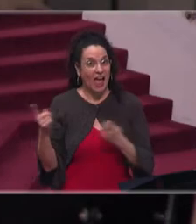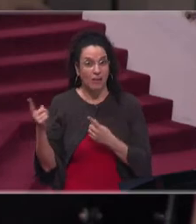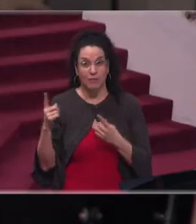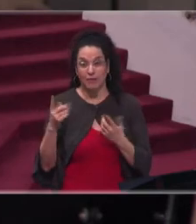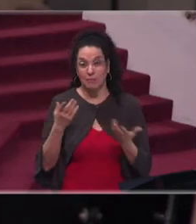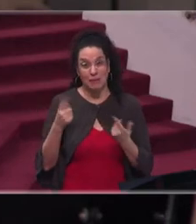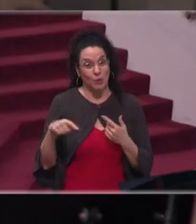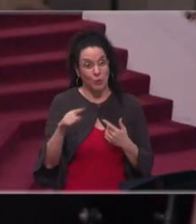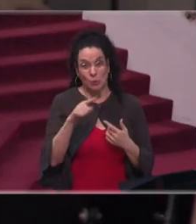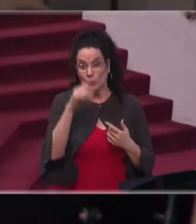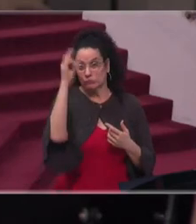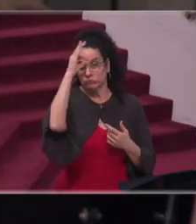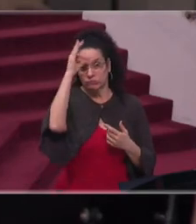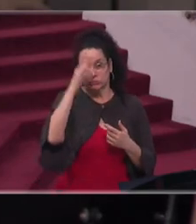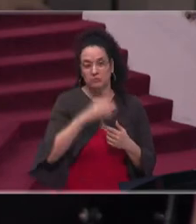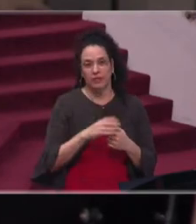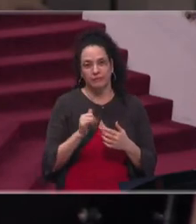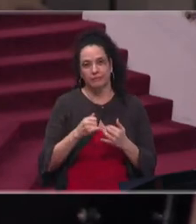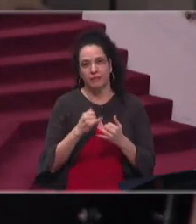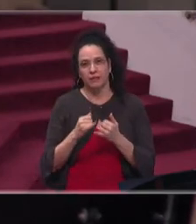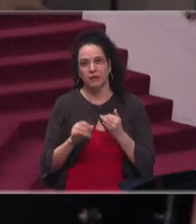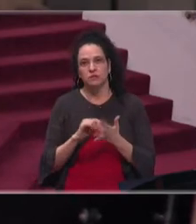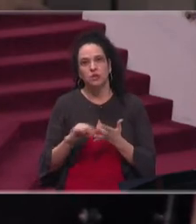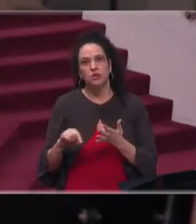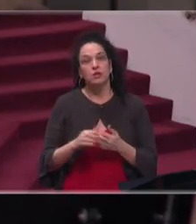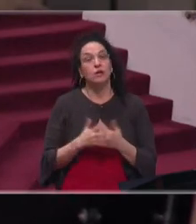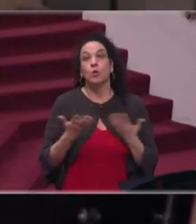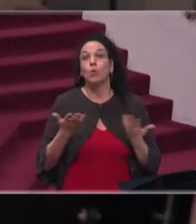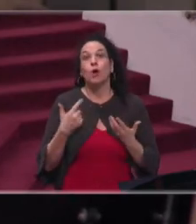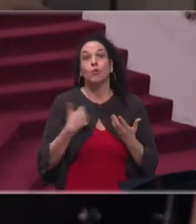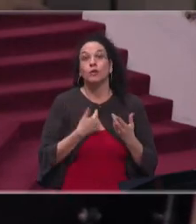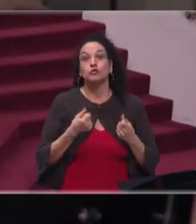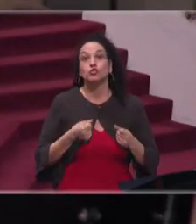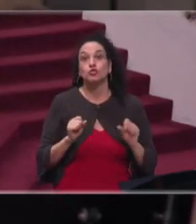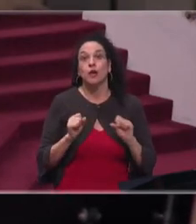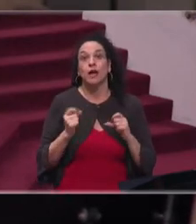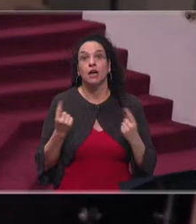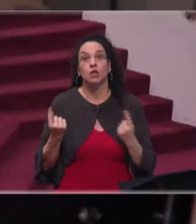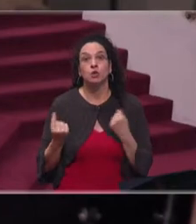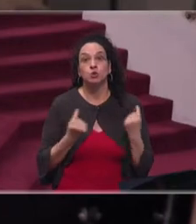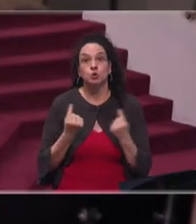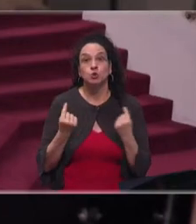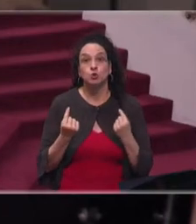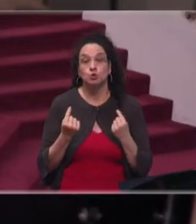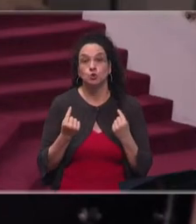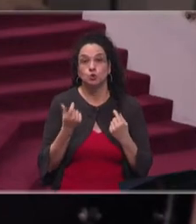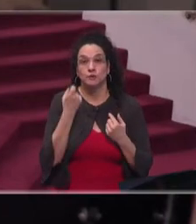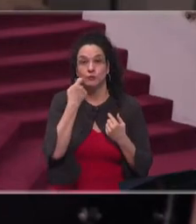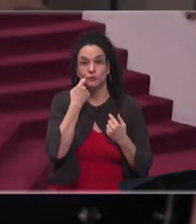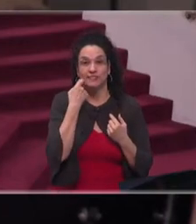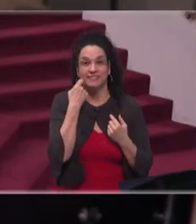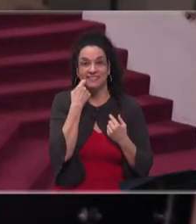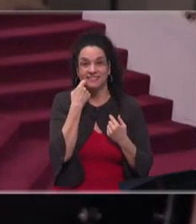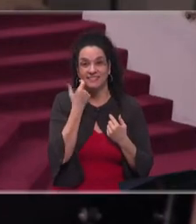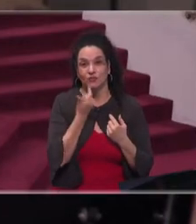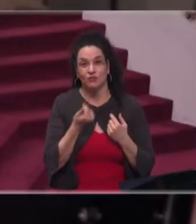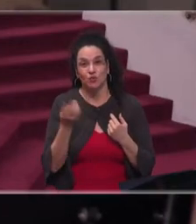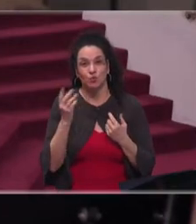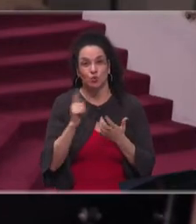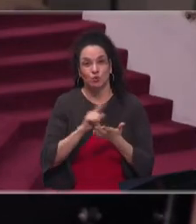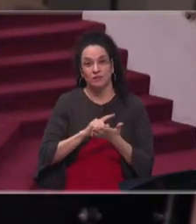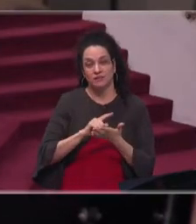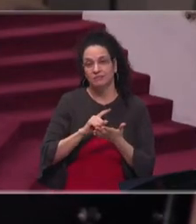what we have attempted to do over these first couple of Sundays is